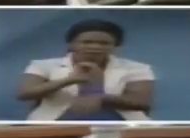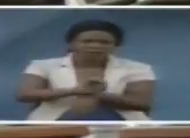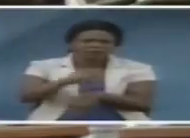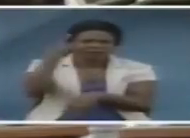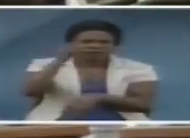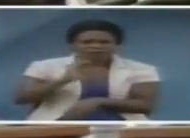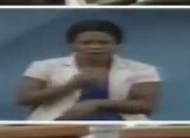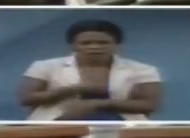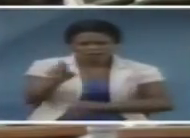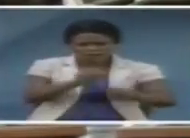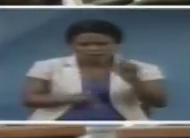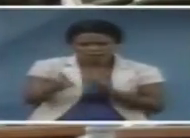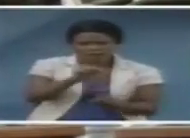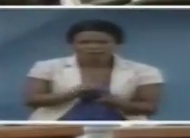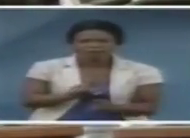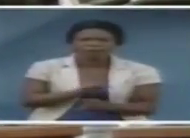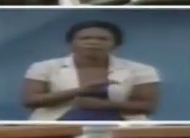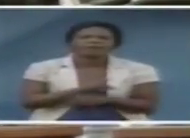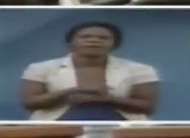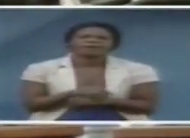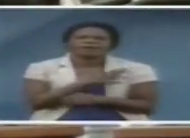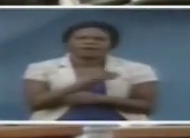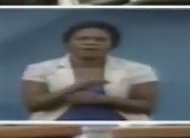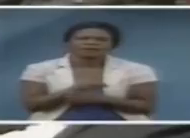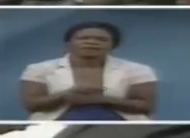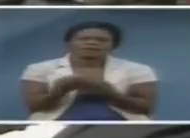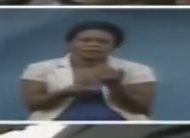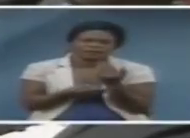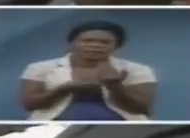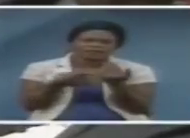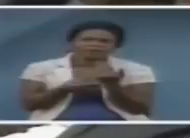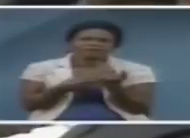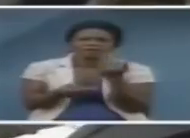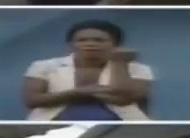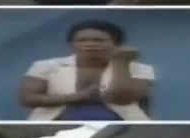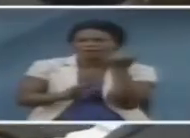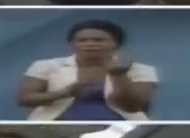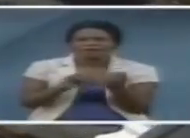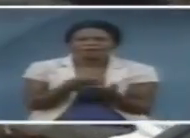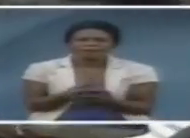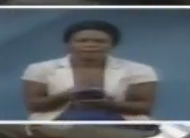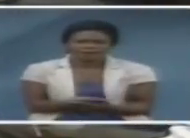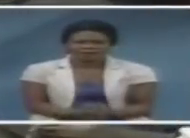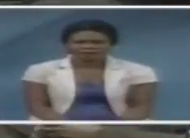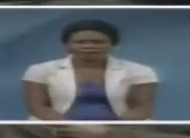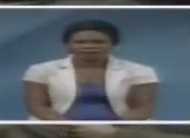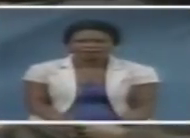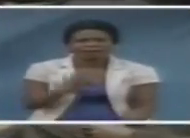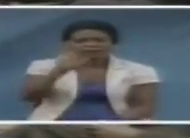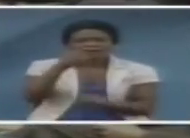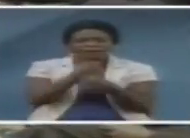also create employment opportunities for our people and conserve foreign exchange.